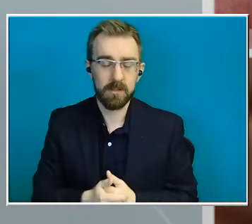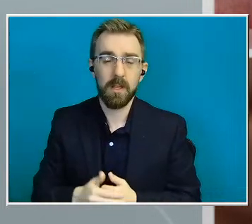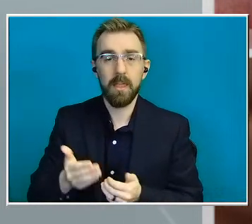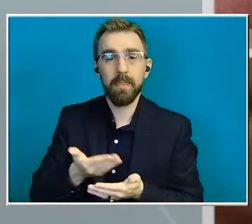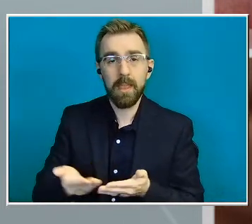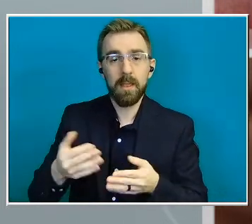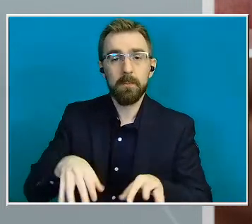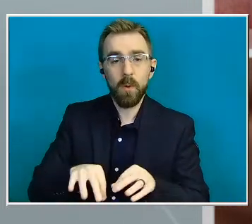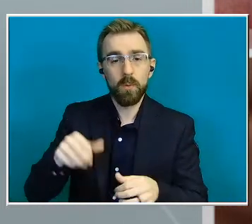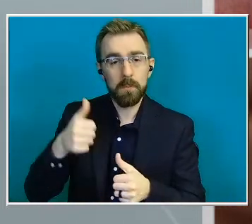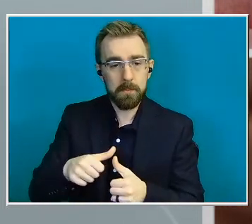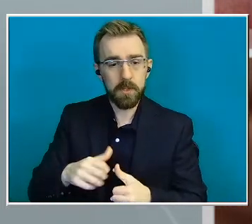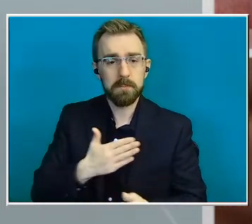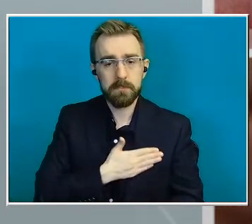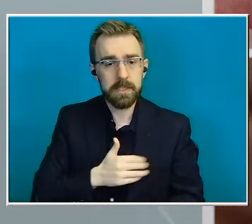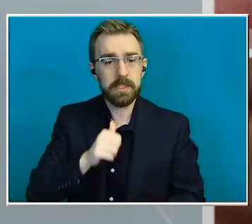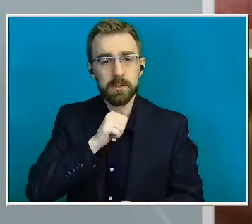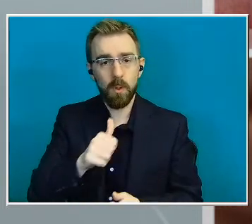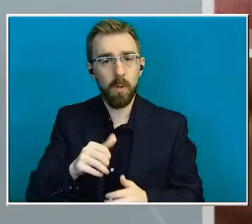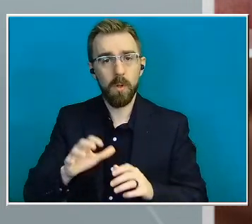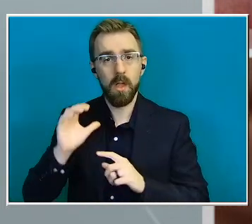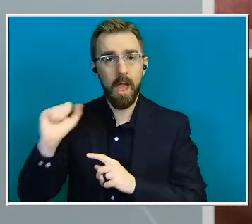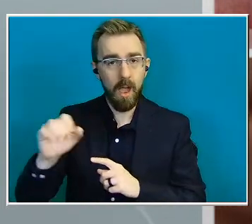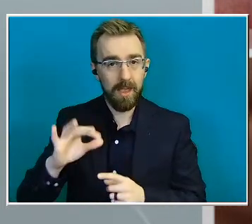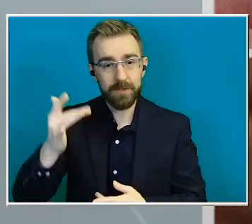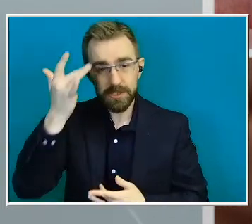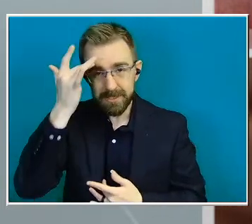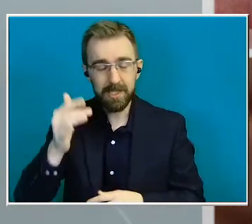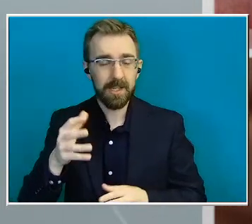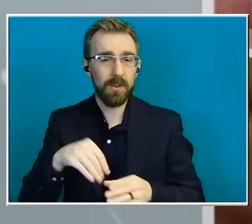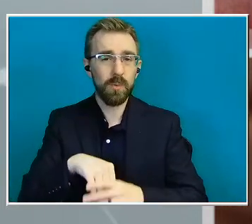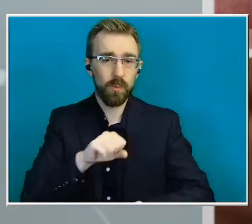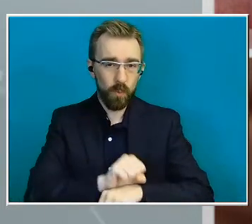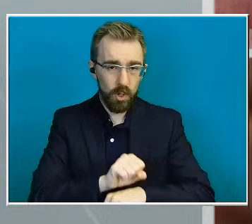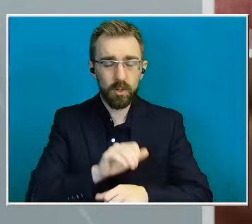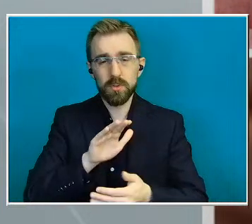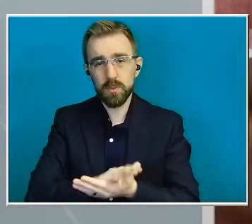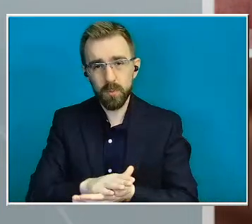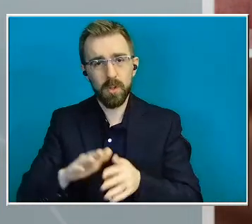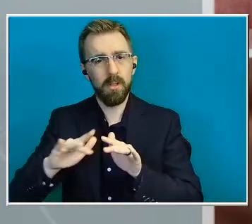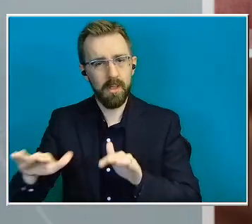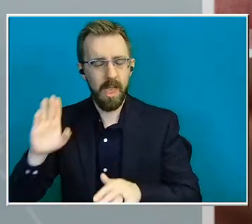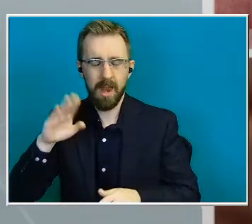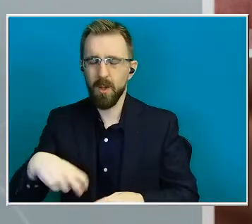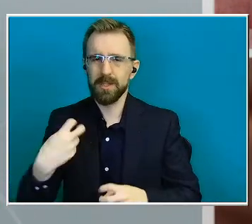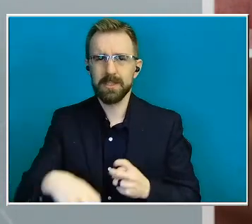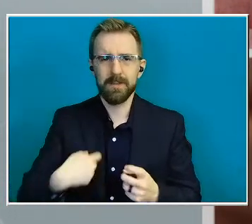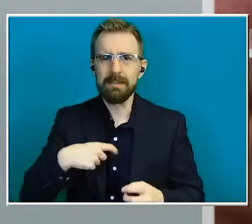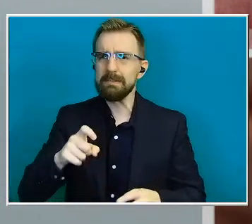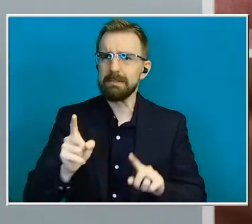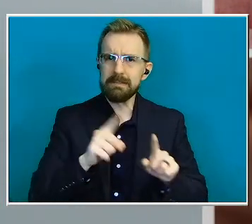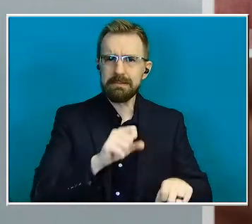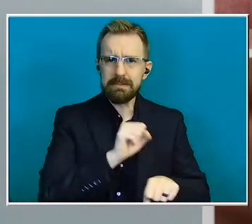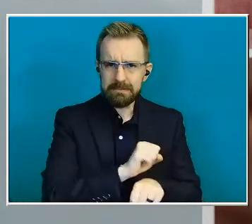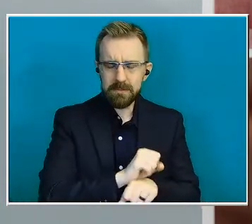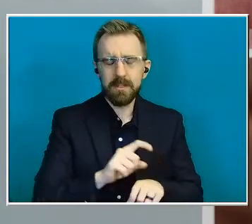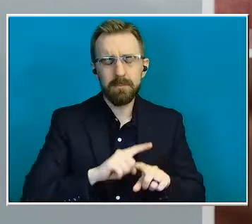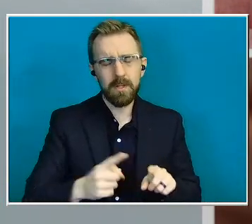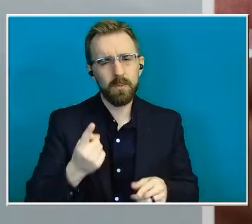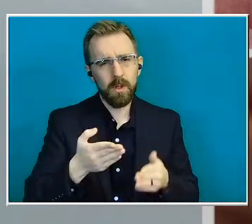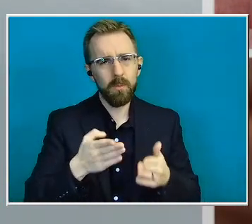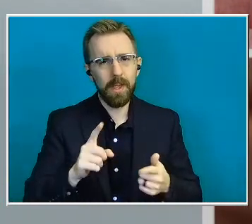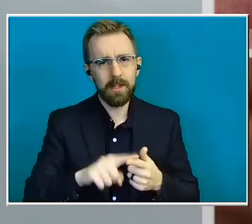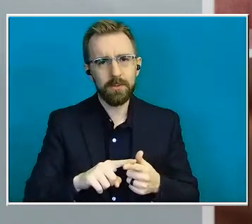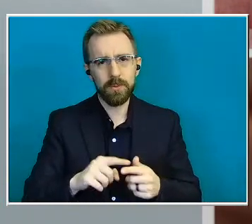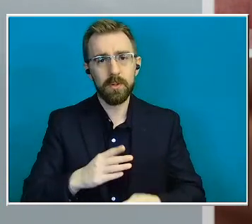do not go out if you are ill. This includes work, school, etc. I know that's hard to do, but that is one way to otherwise help you get